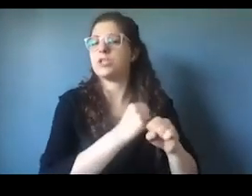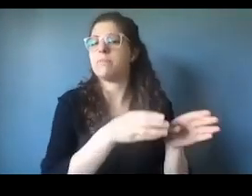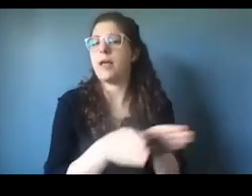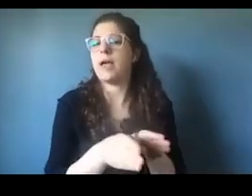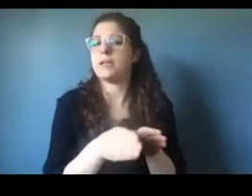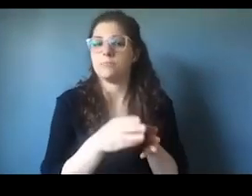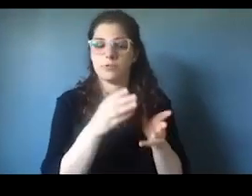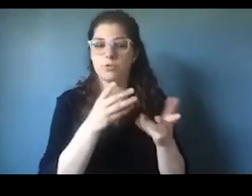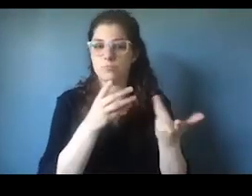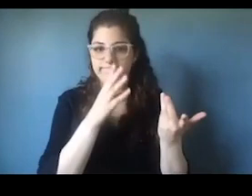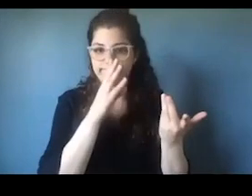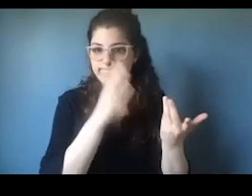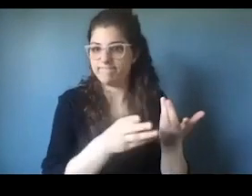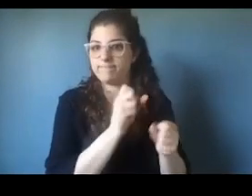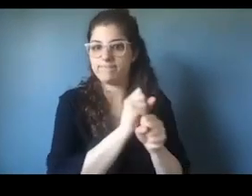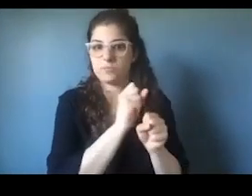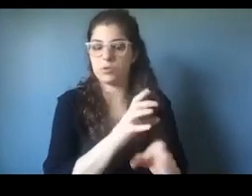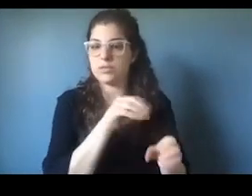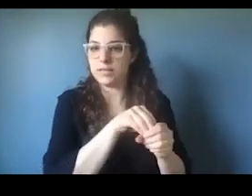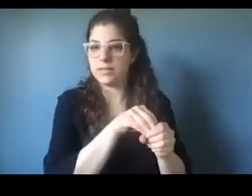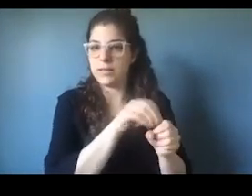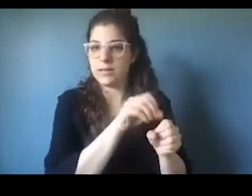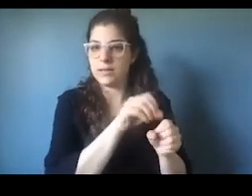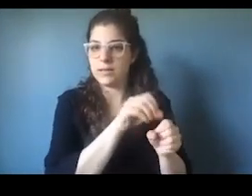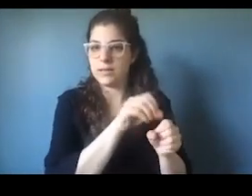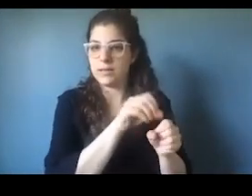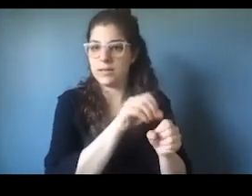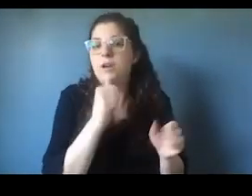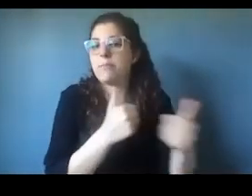workers directly in their employers to prevent them from ever being separated